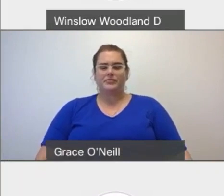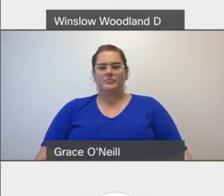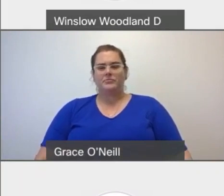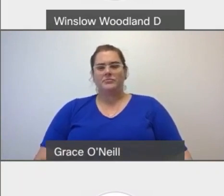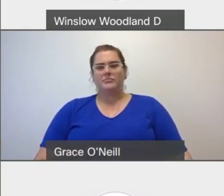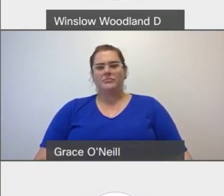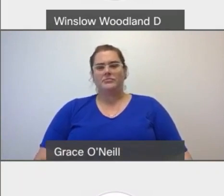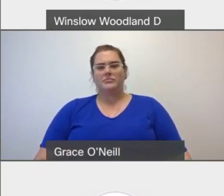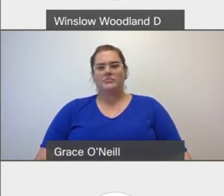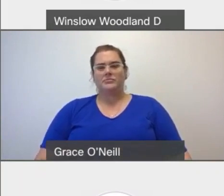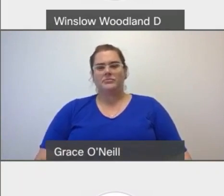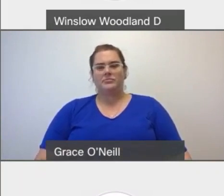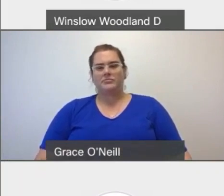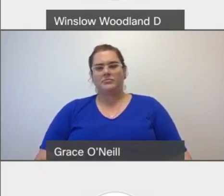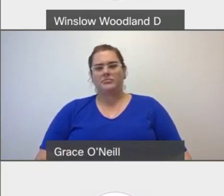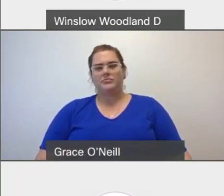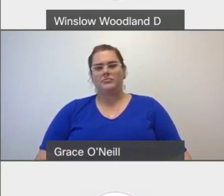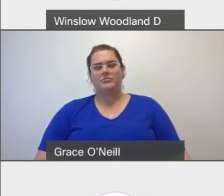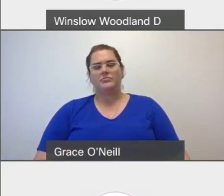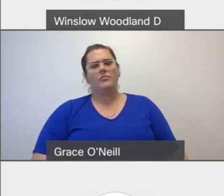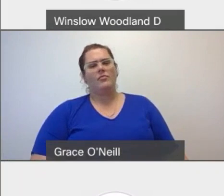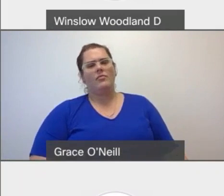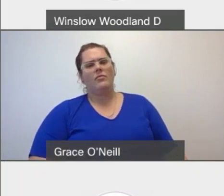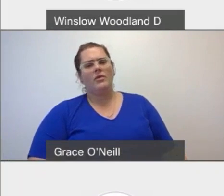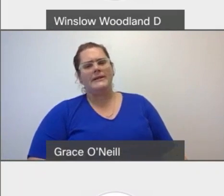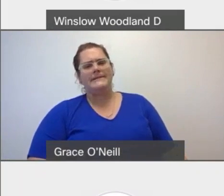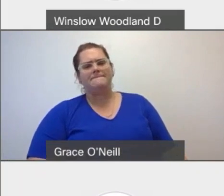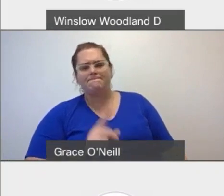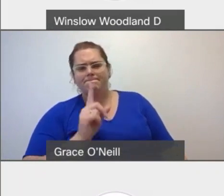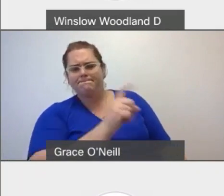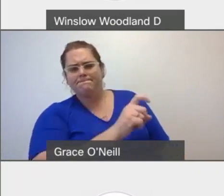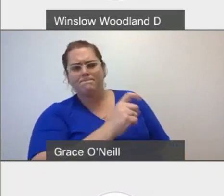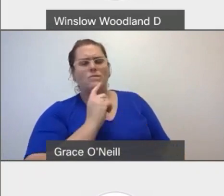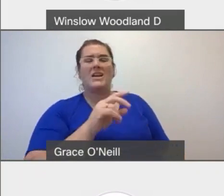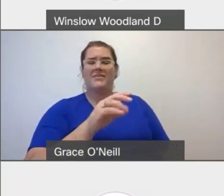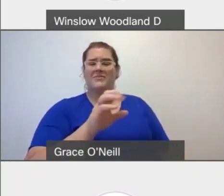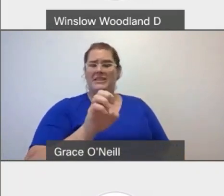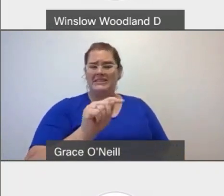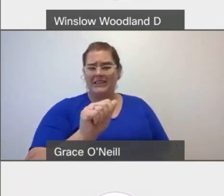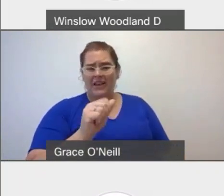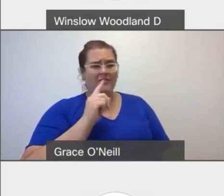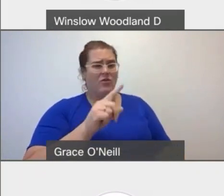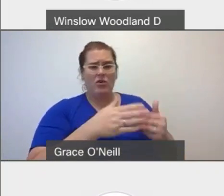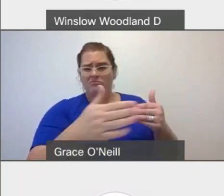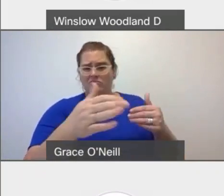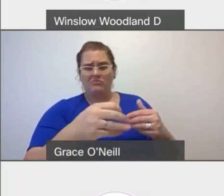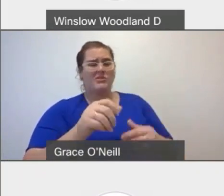Do we have an estimated time on when the transmittal for the retainer payment will go out?